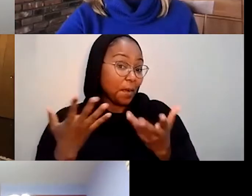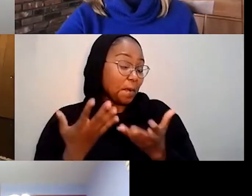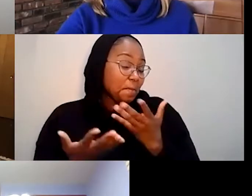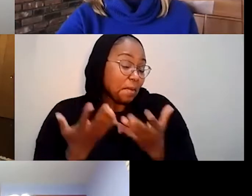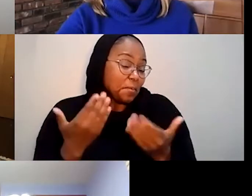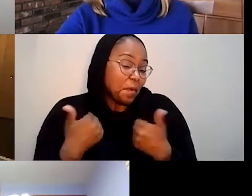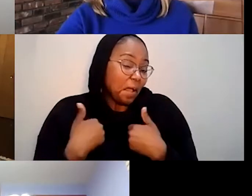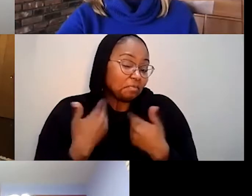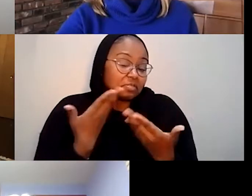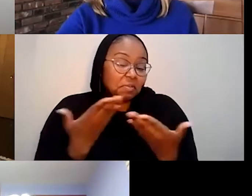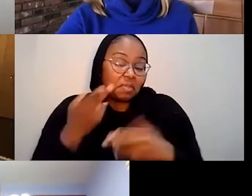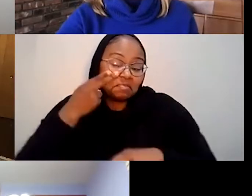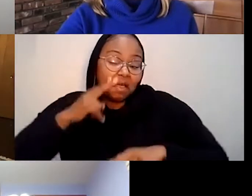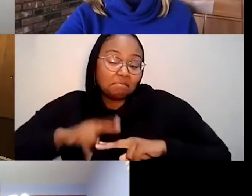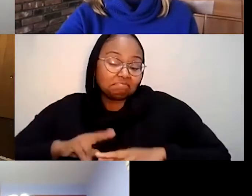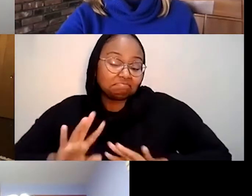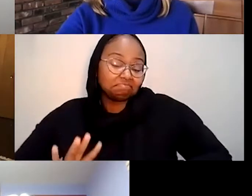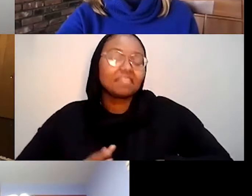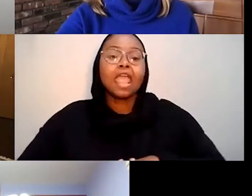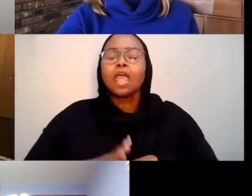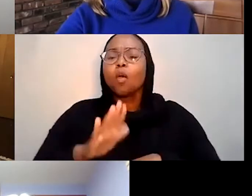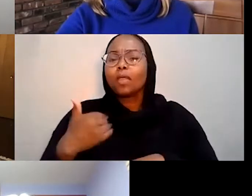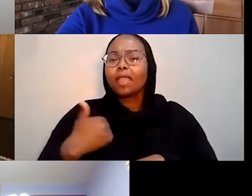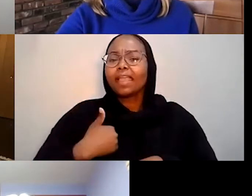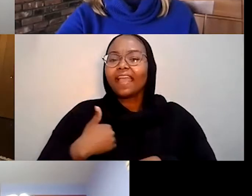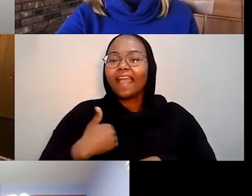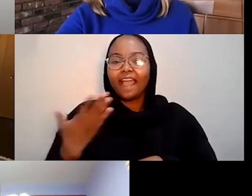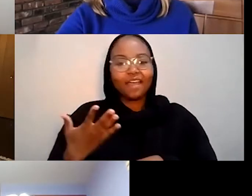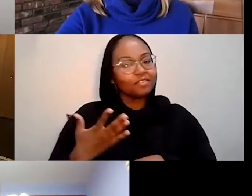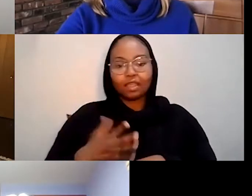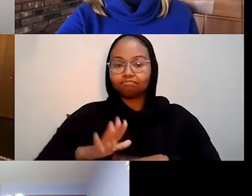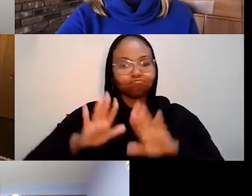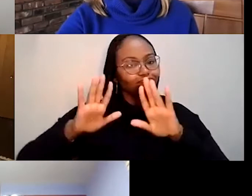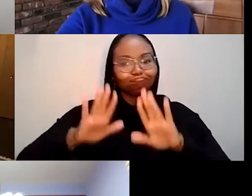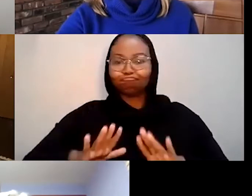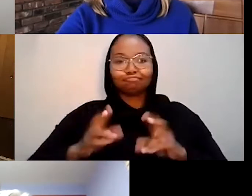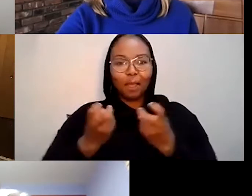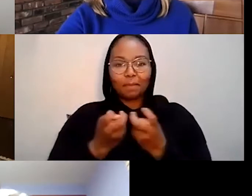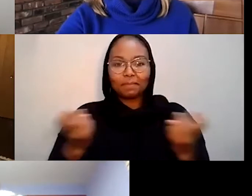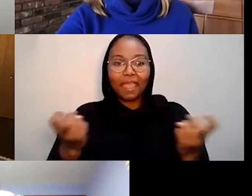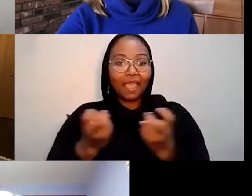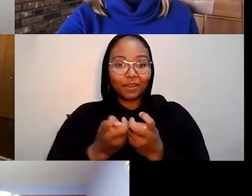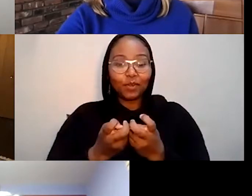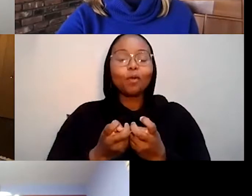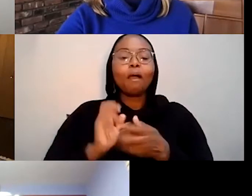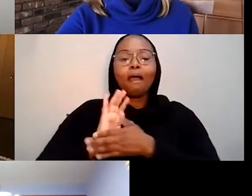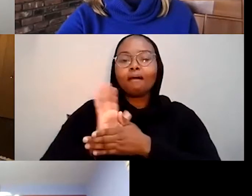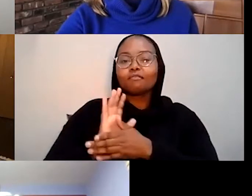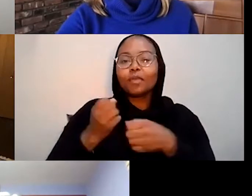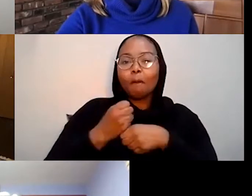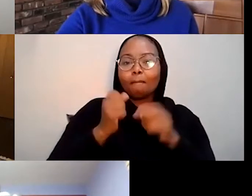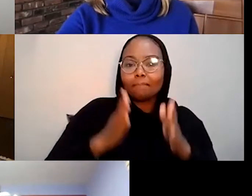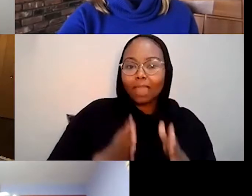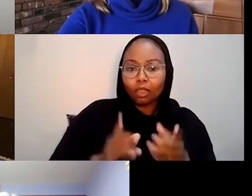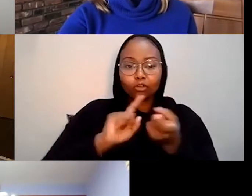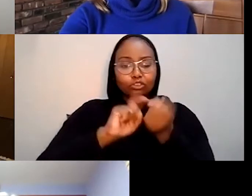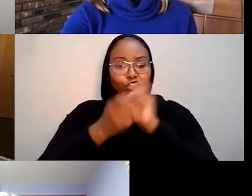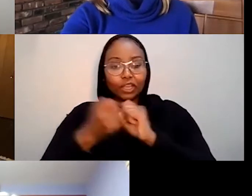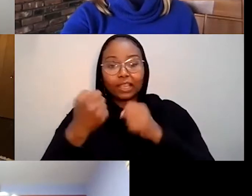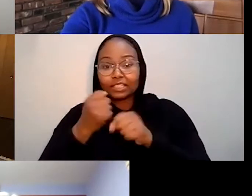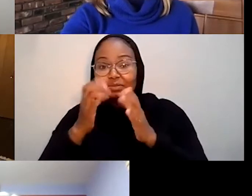fun. And we have an esteemed panel of change makers, filmmakers, and esteemed